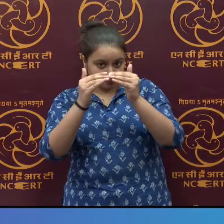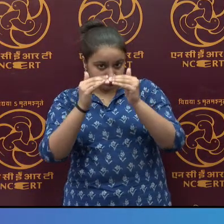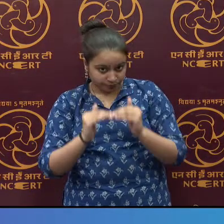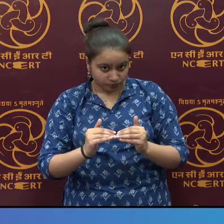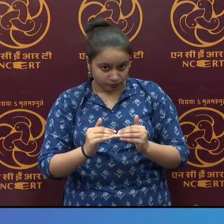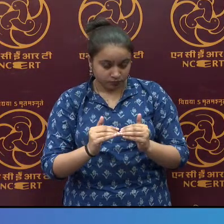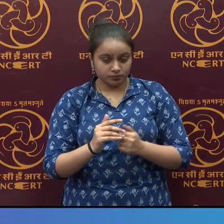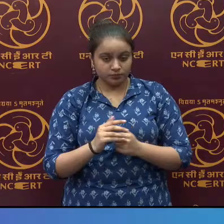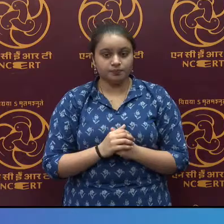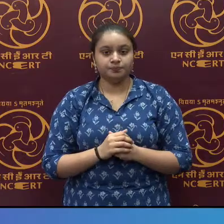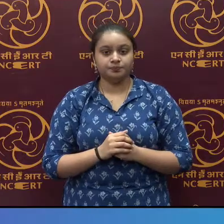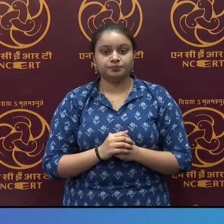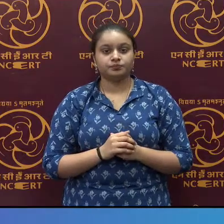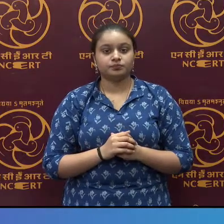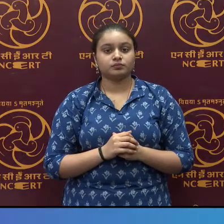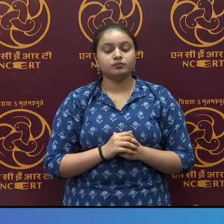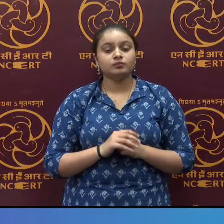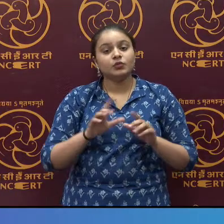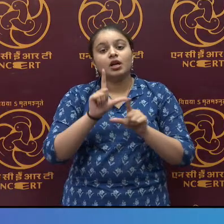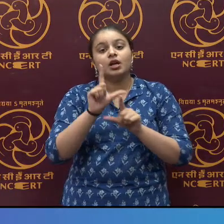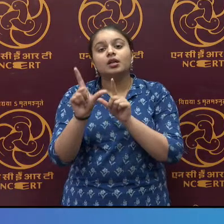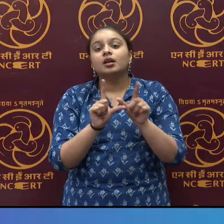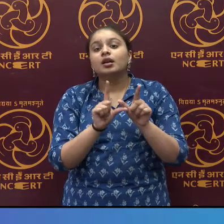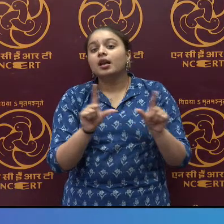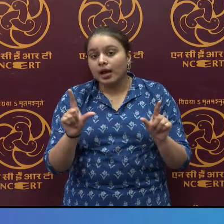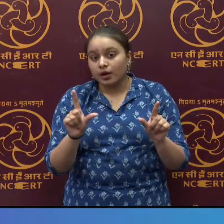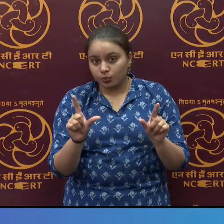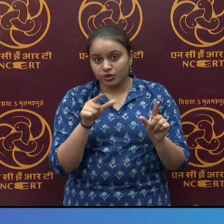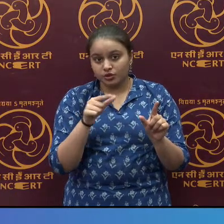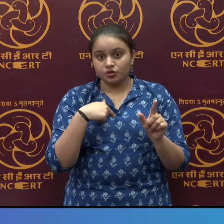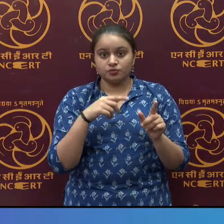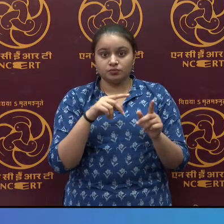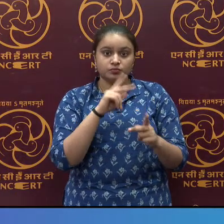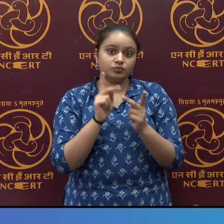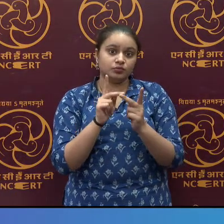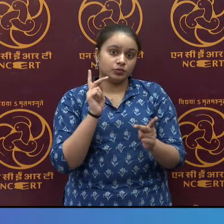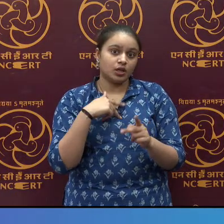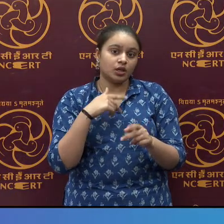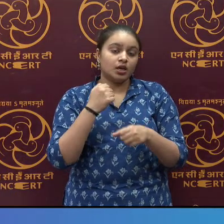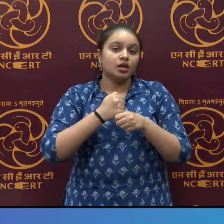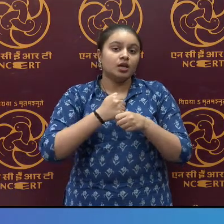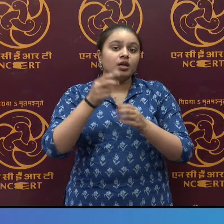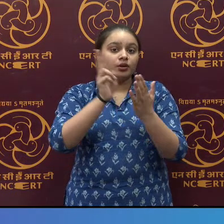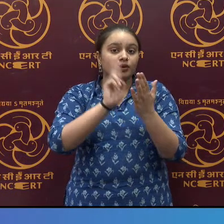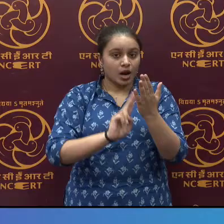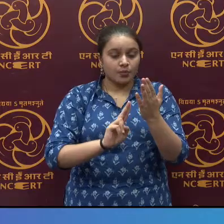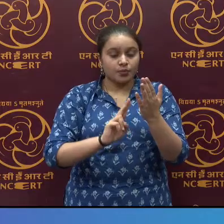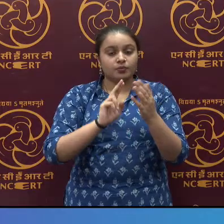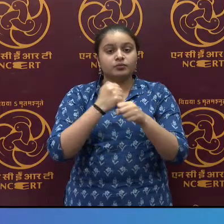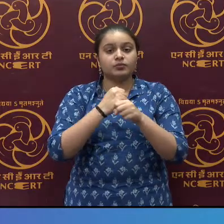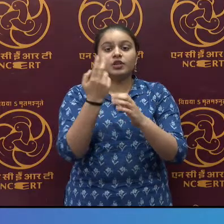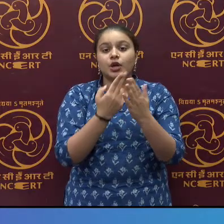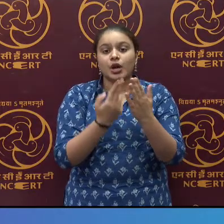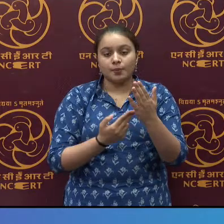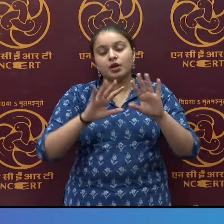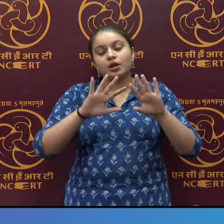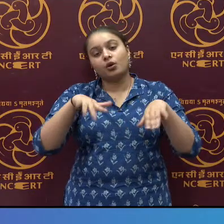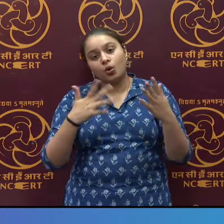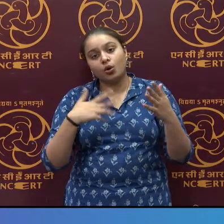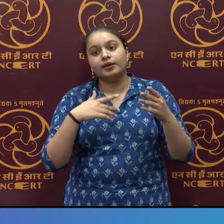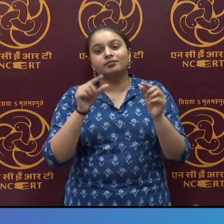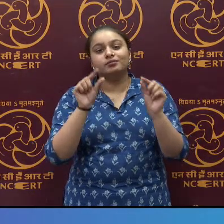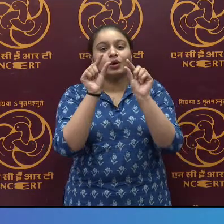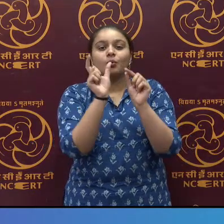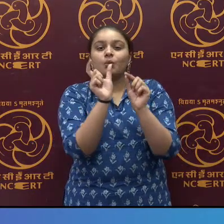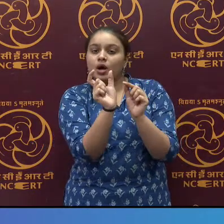then there should be the language that is used should be accurate in terms of grammar and spelling. So there would be the content